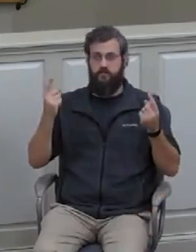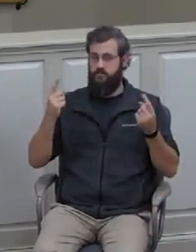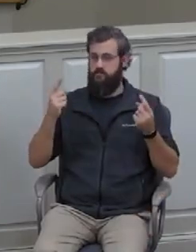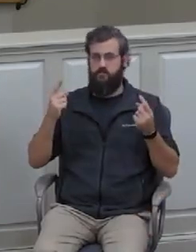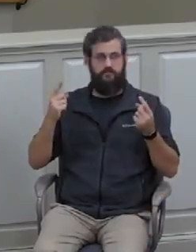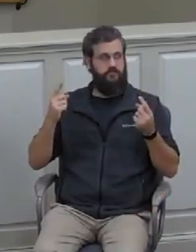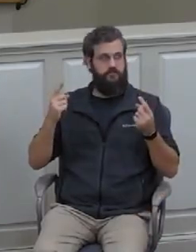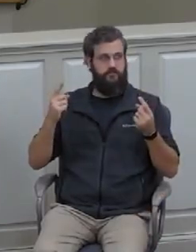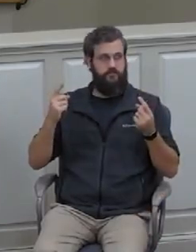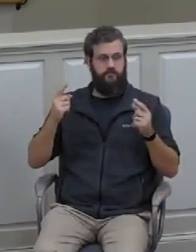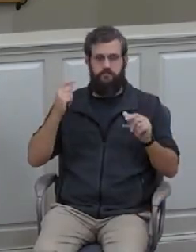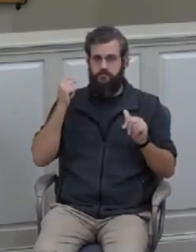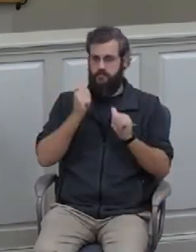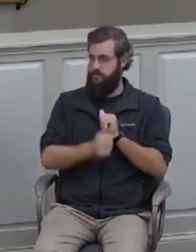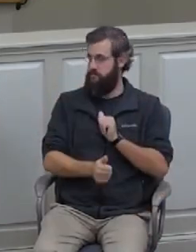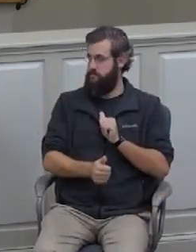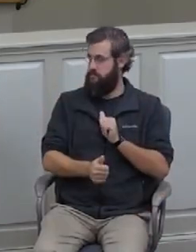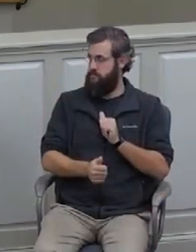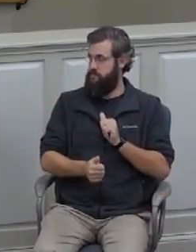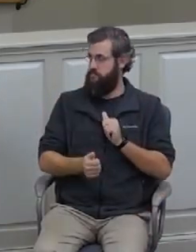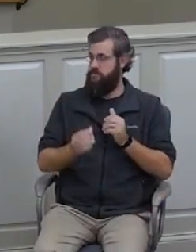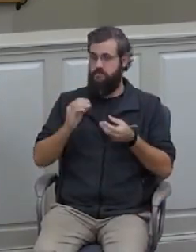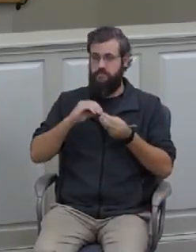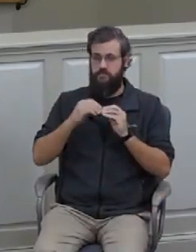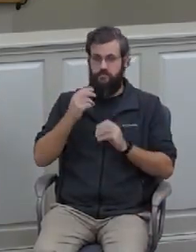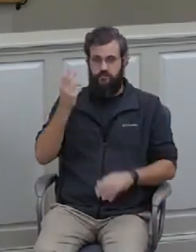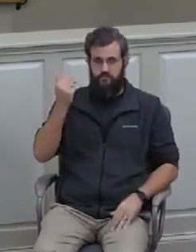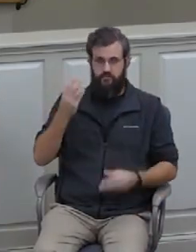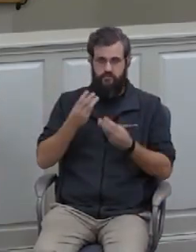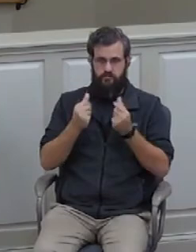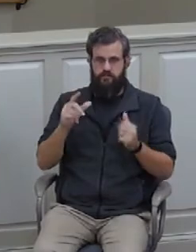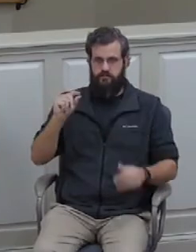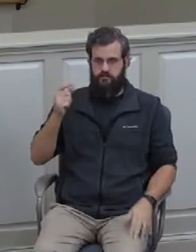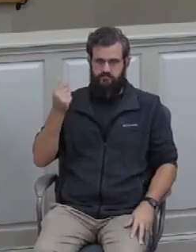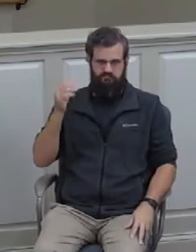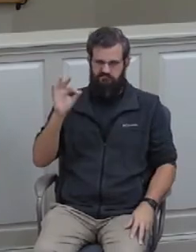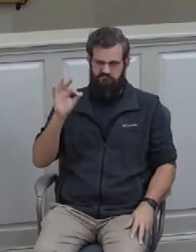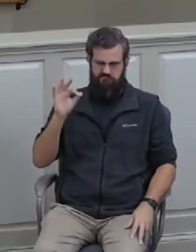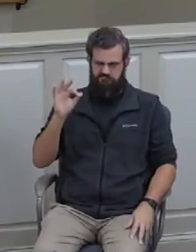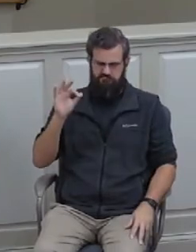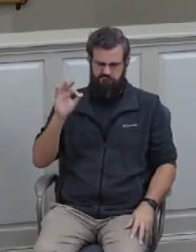sign. Item carries. Item 13 is Resolution